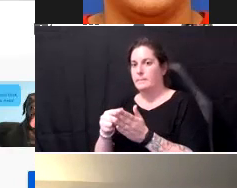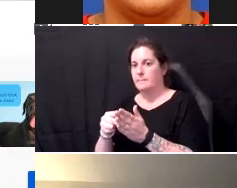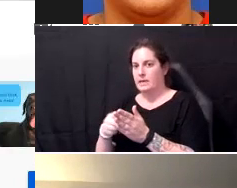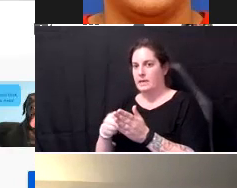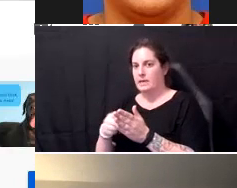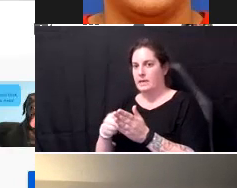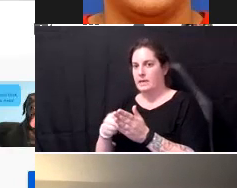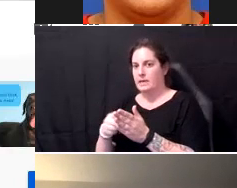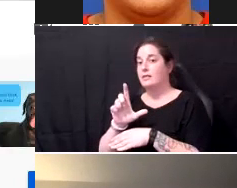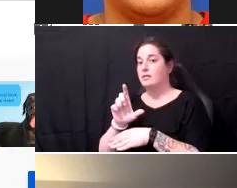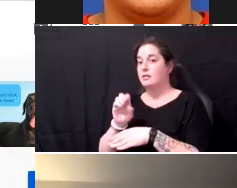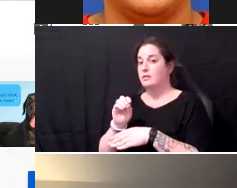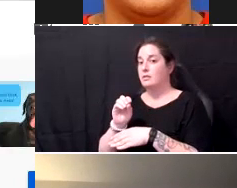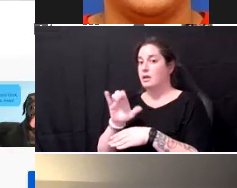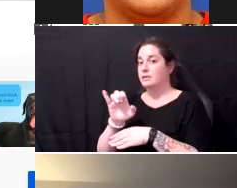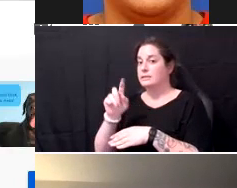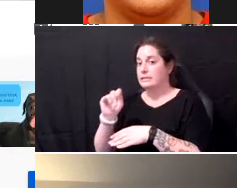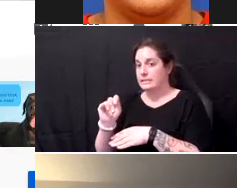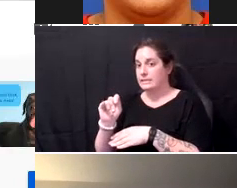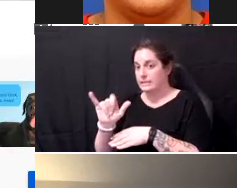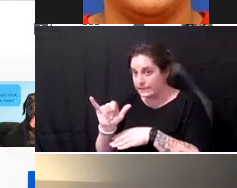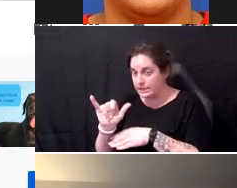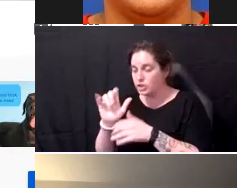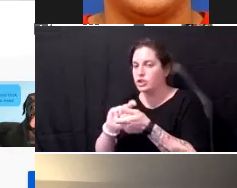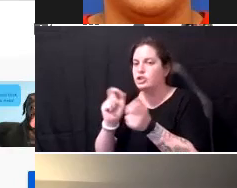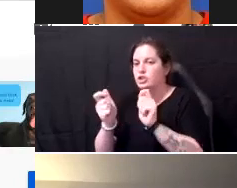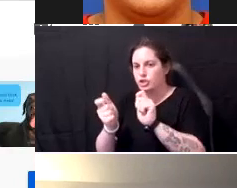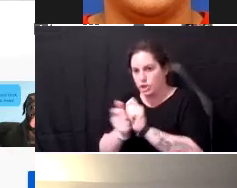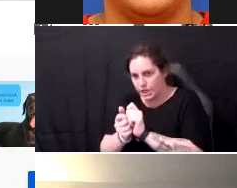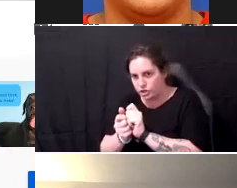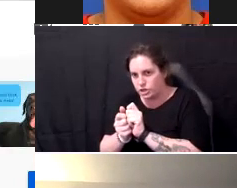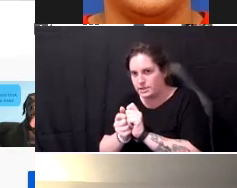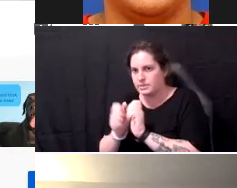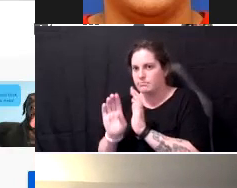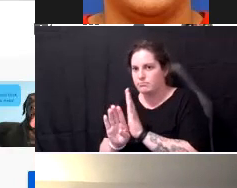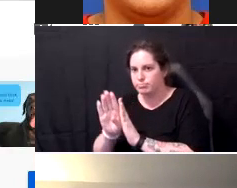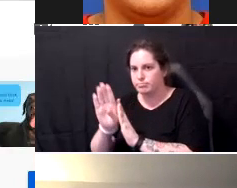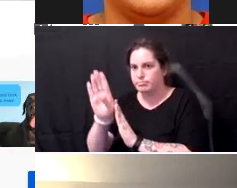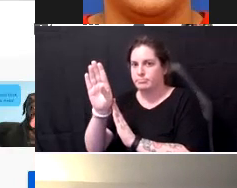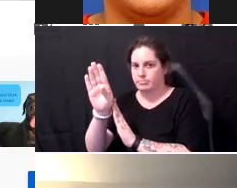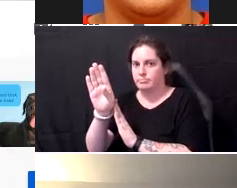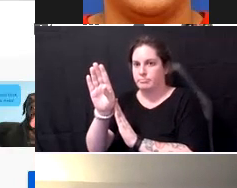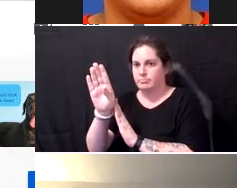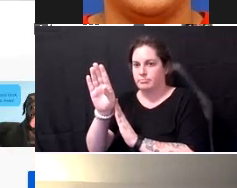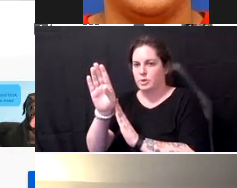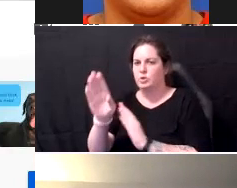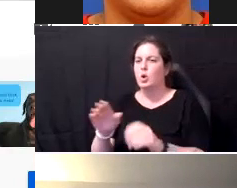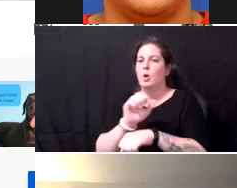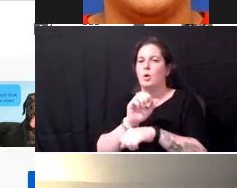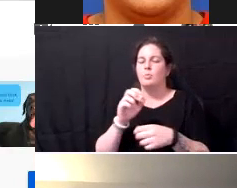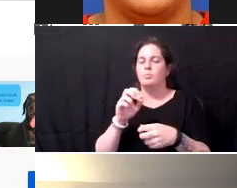time. Okay. And when you work on problem set number